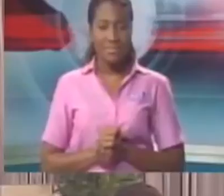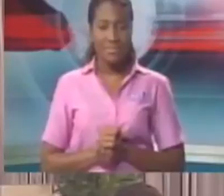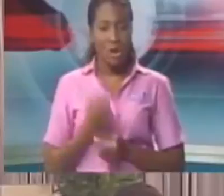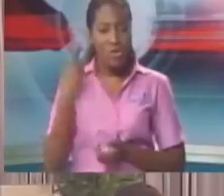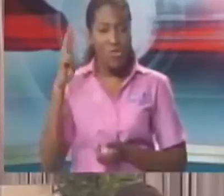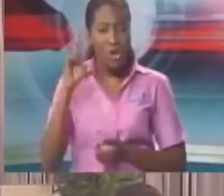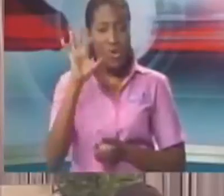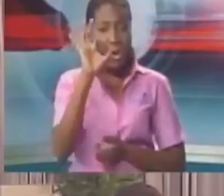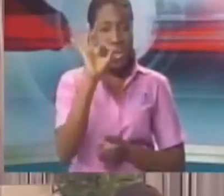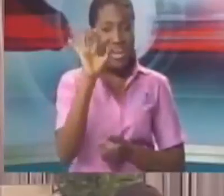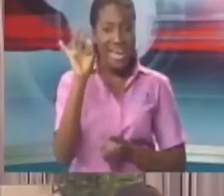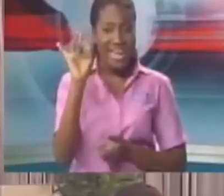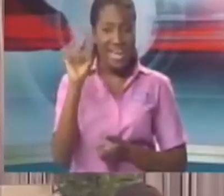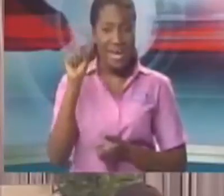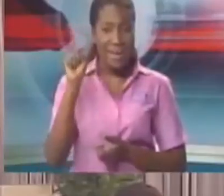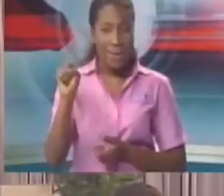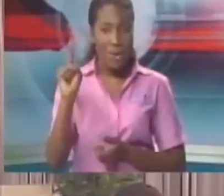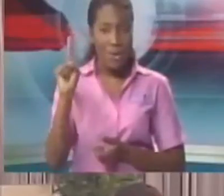.1.